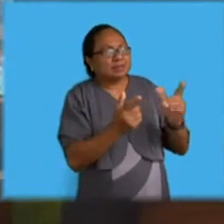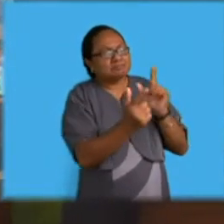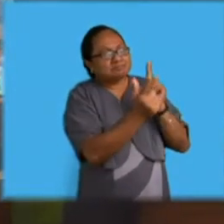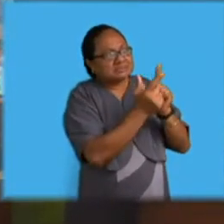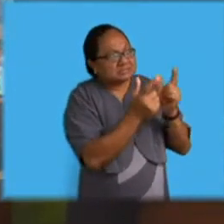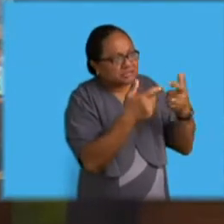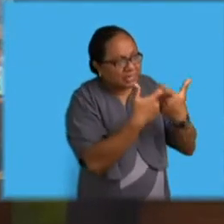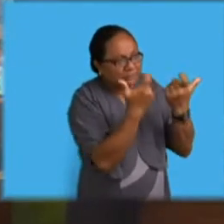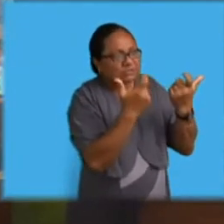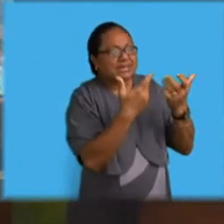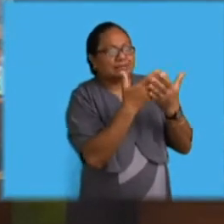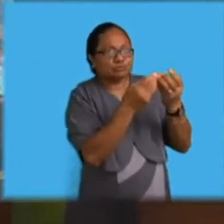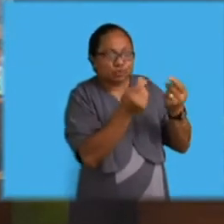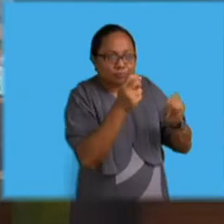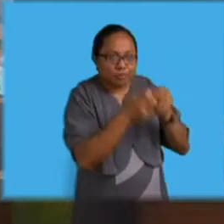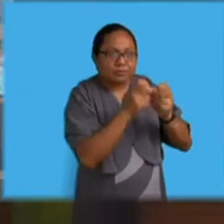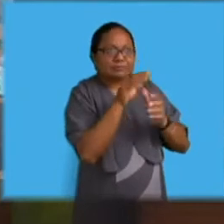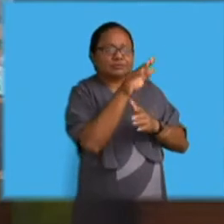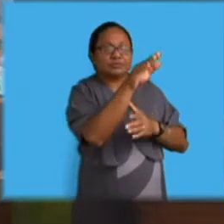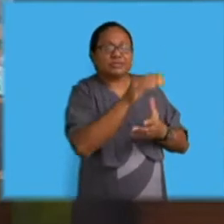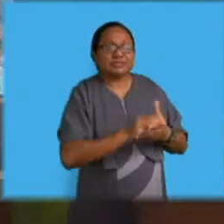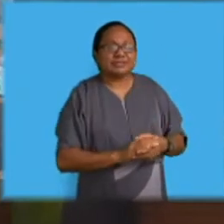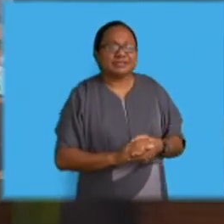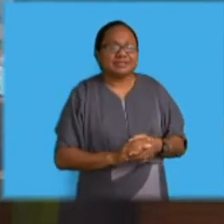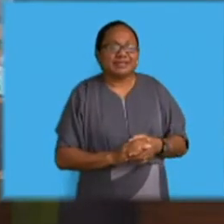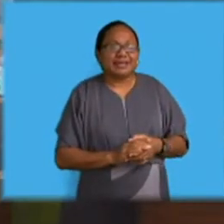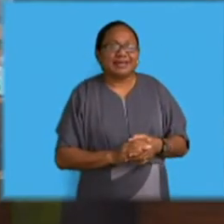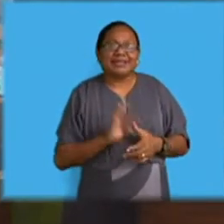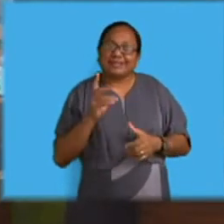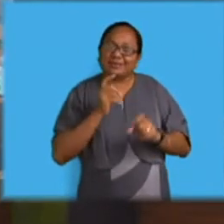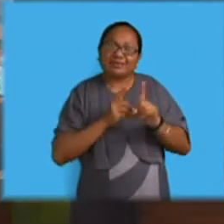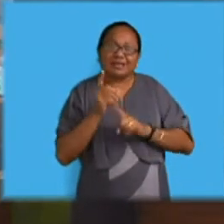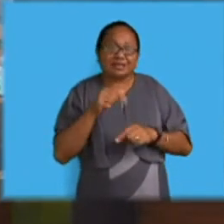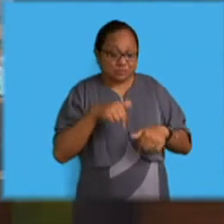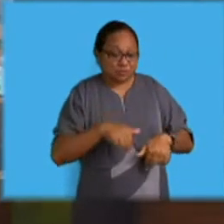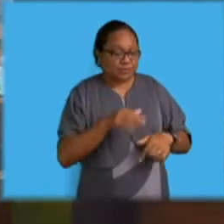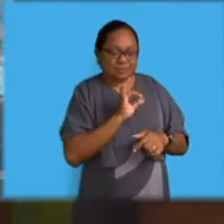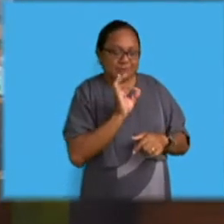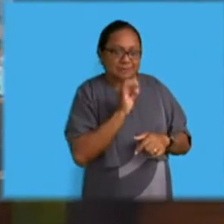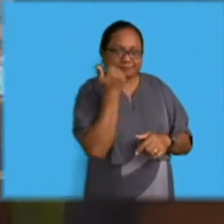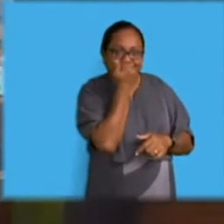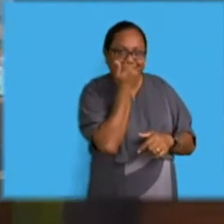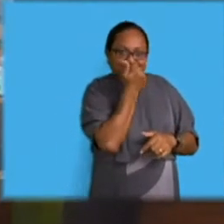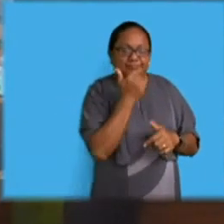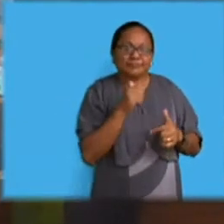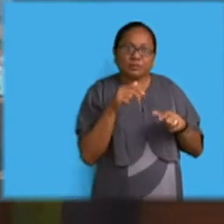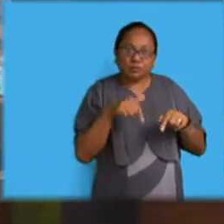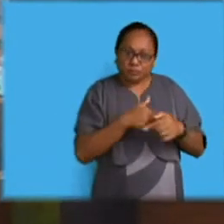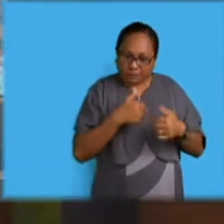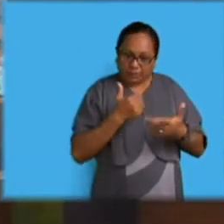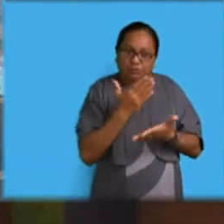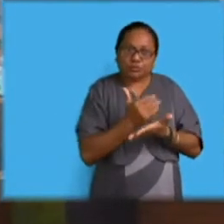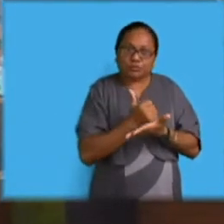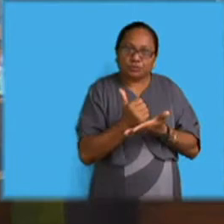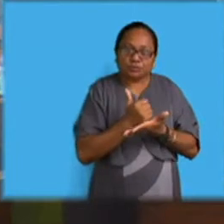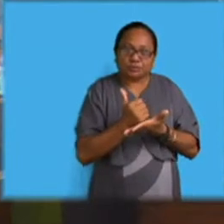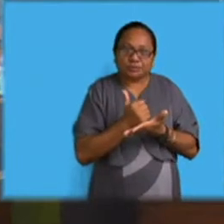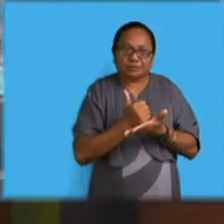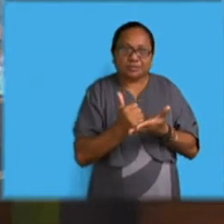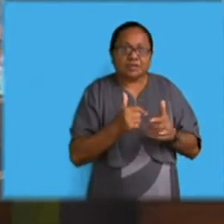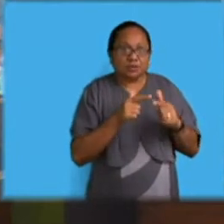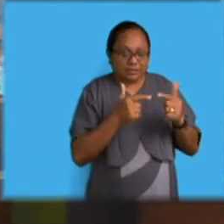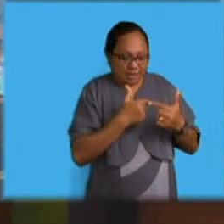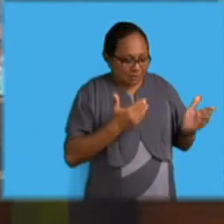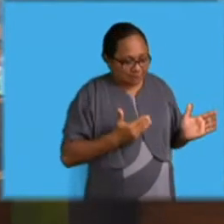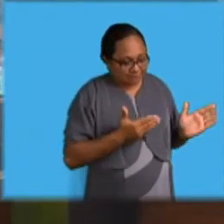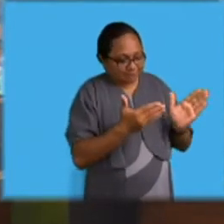In doing so, Honourable Deputy Speaker, we dare not use lip service in this national priority. We have already entered into this paradigm shift.